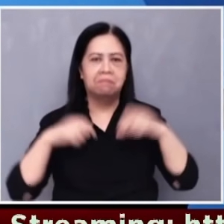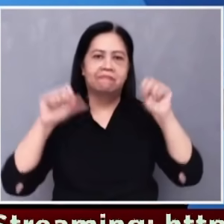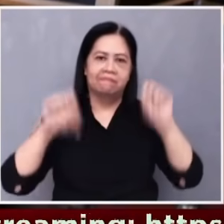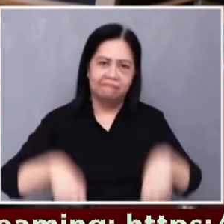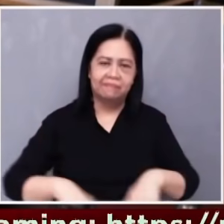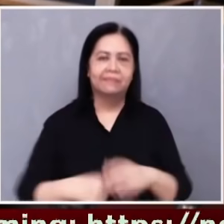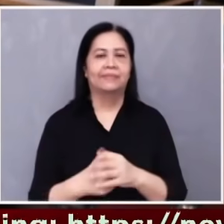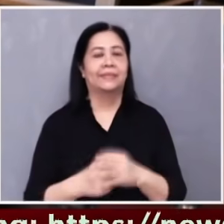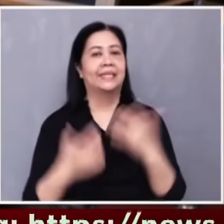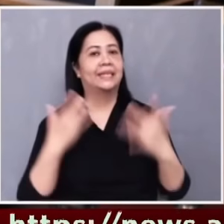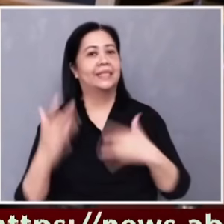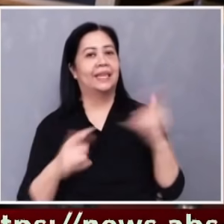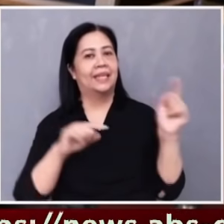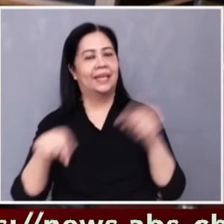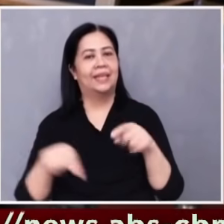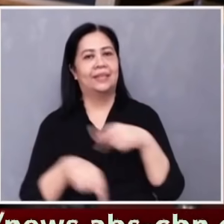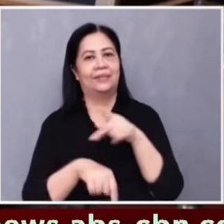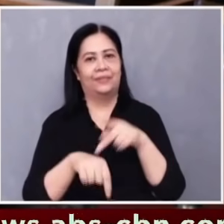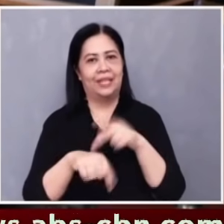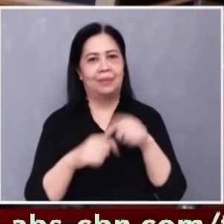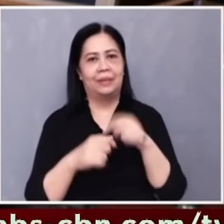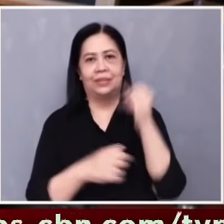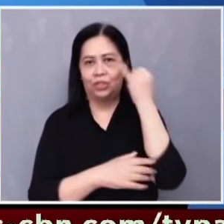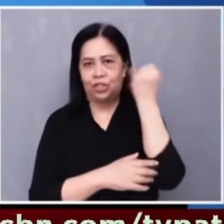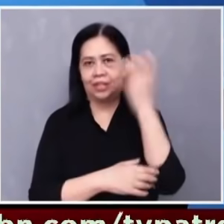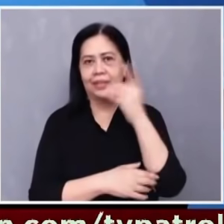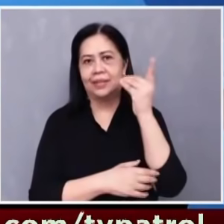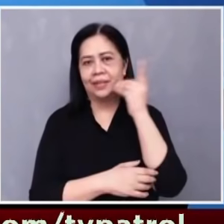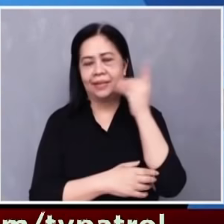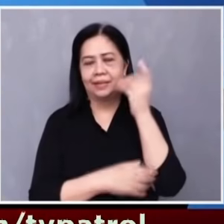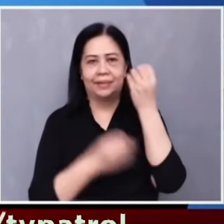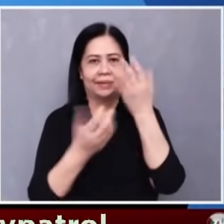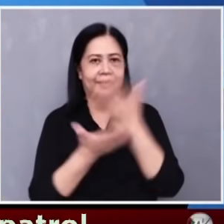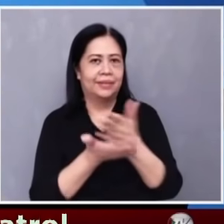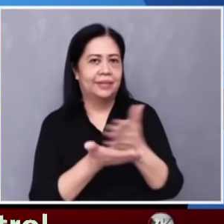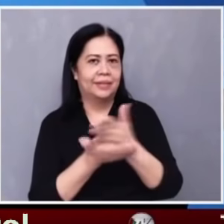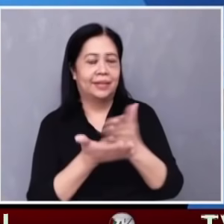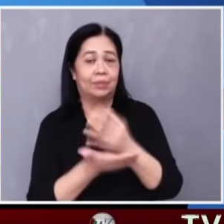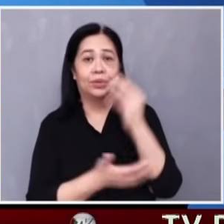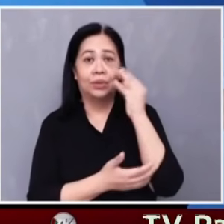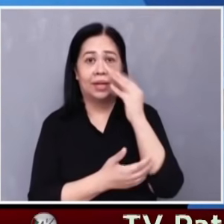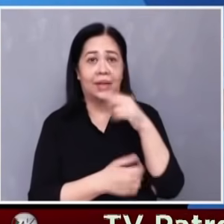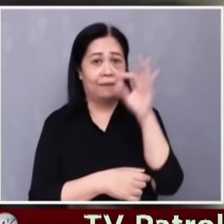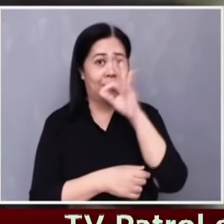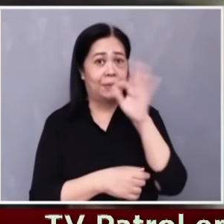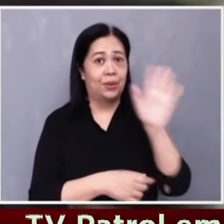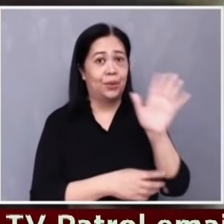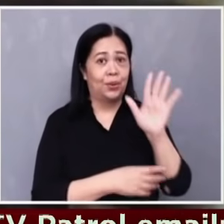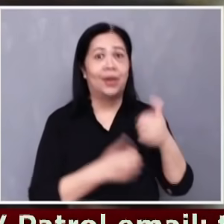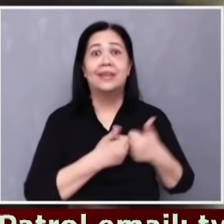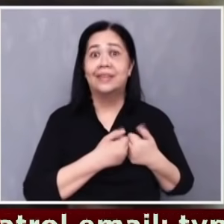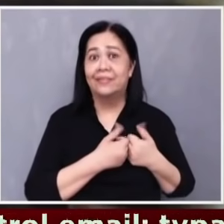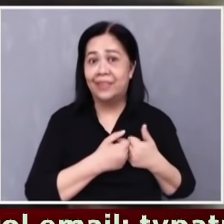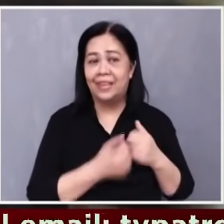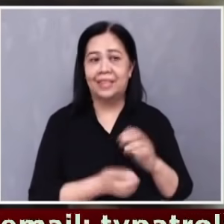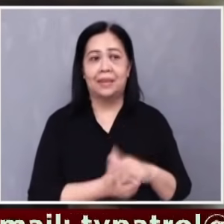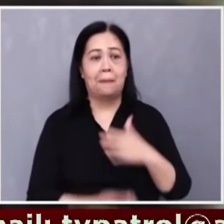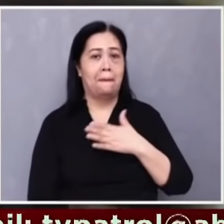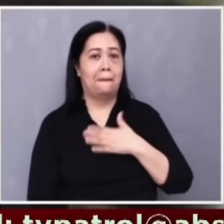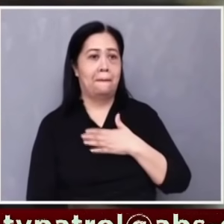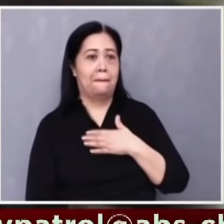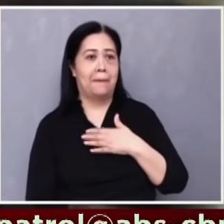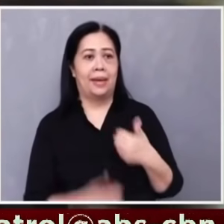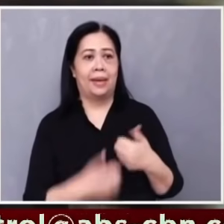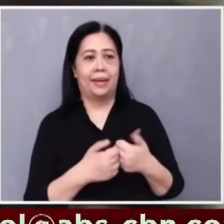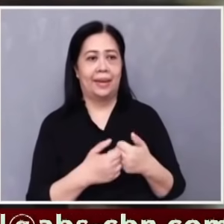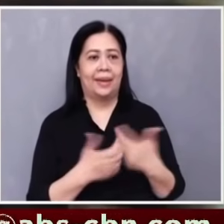sa Pilipinas sina John at Daniela, habang ibinahagi naman ni Mustafa na Pinay ang kanyang girlfriend. My significant other is